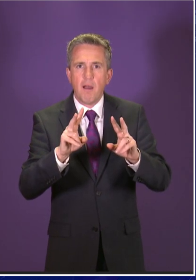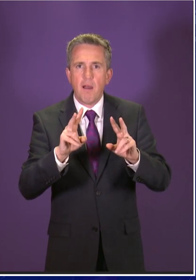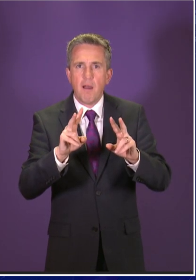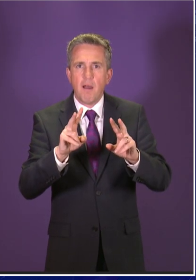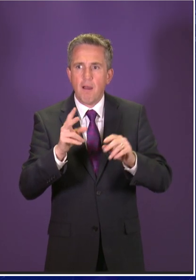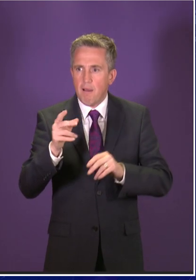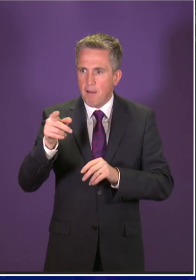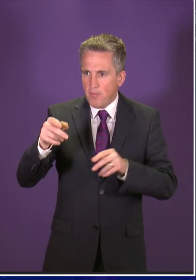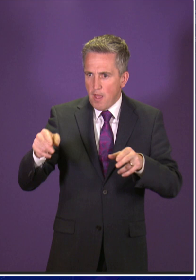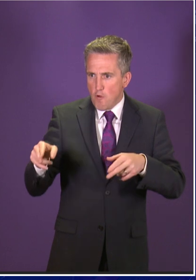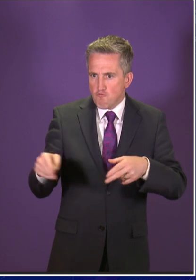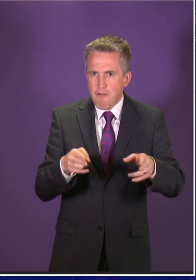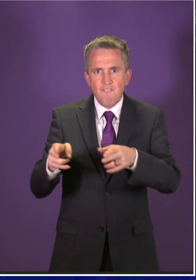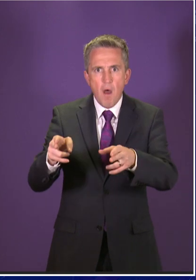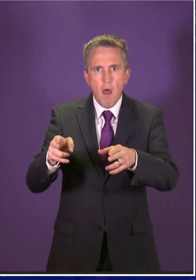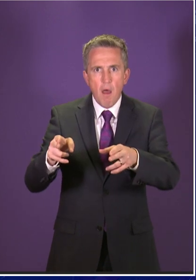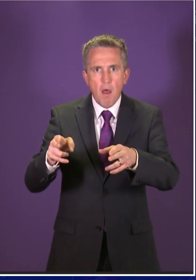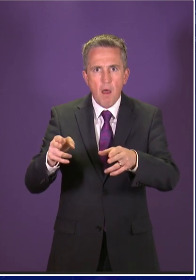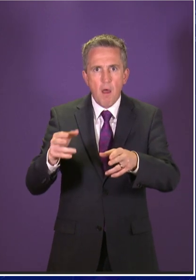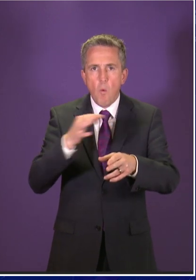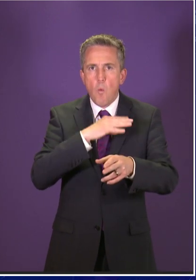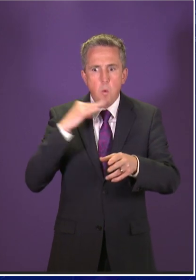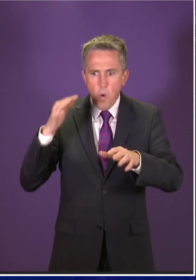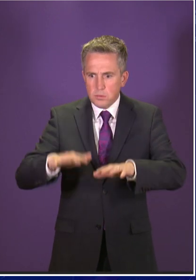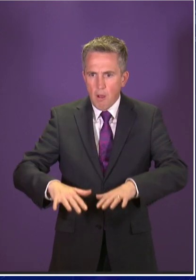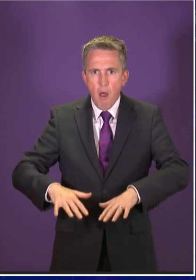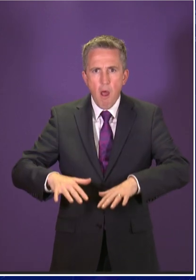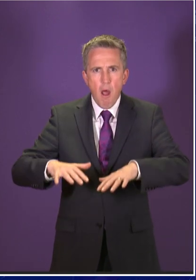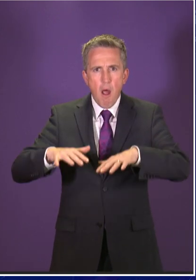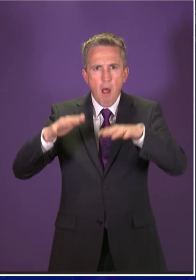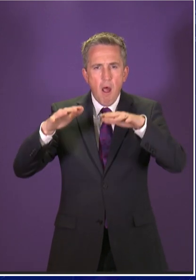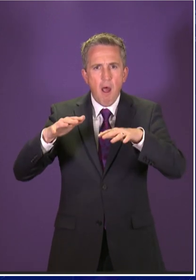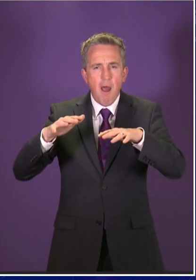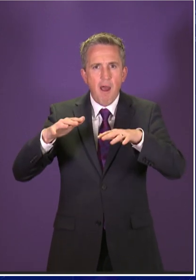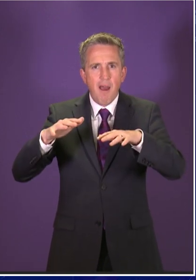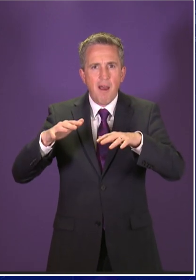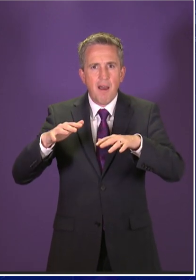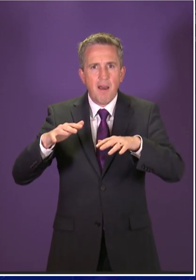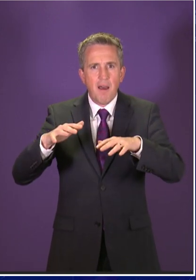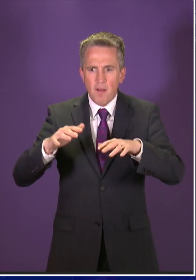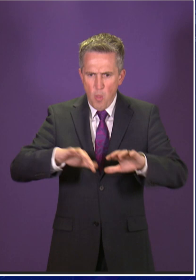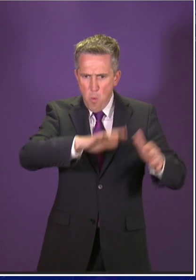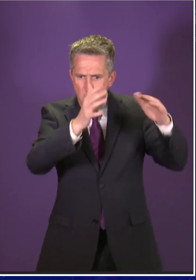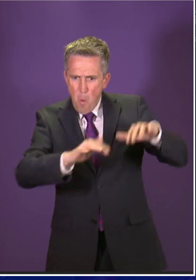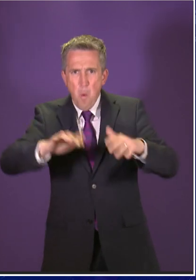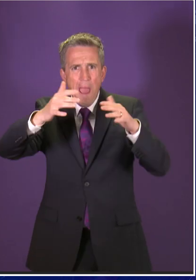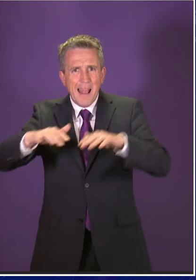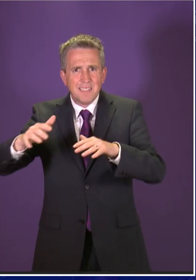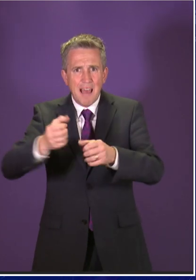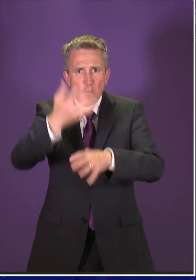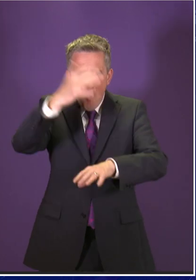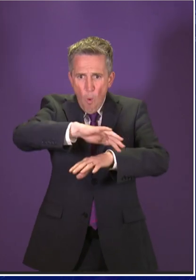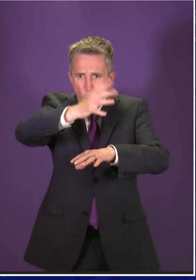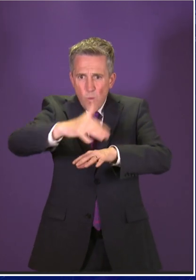The river is filled with water like jade, and the waves are gilded with